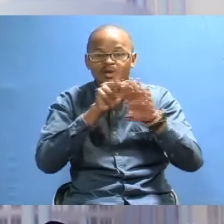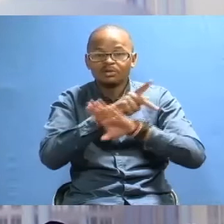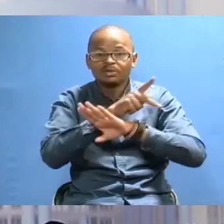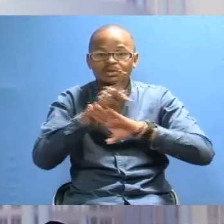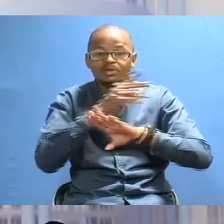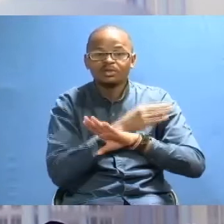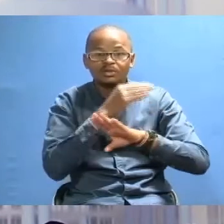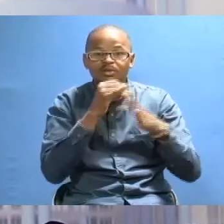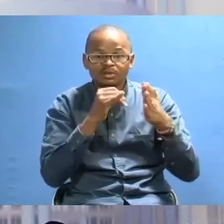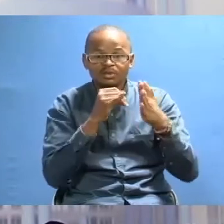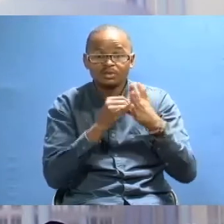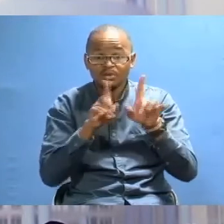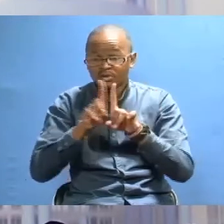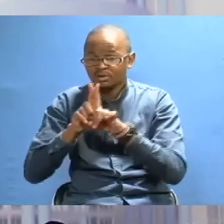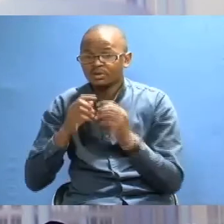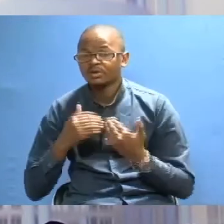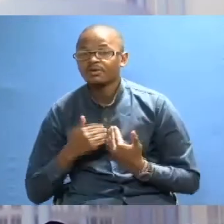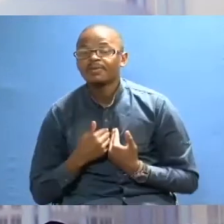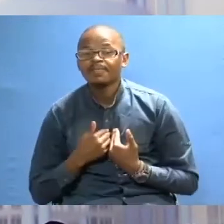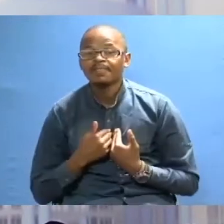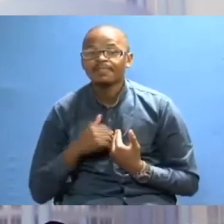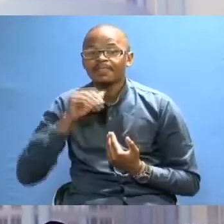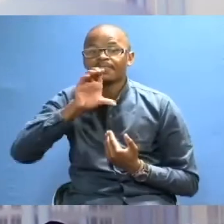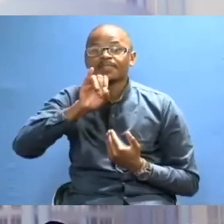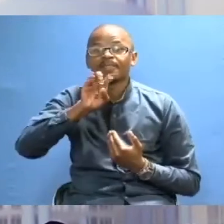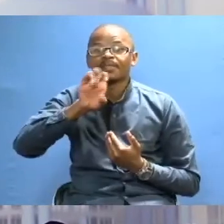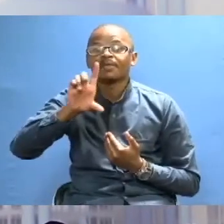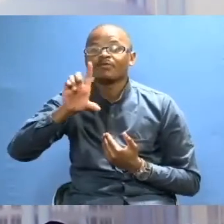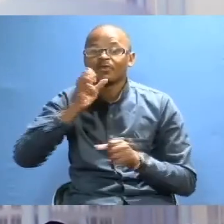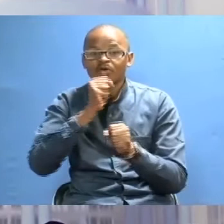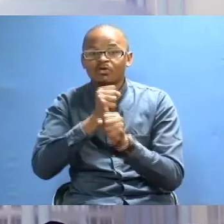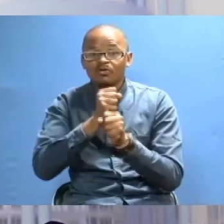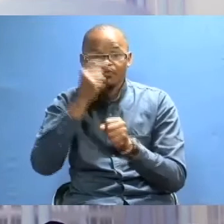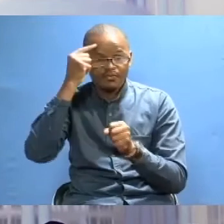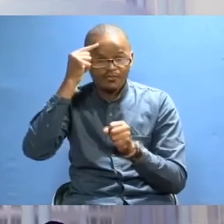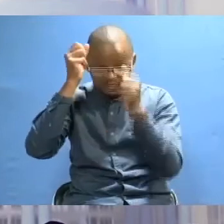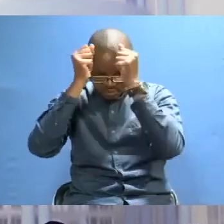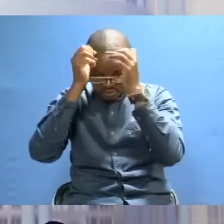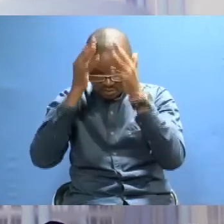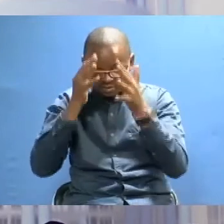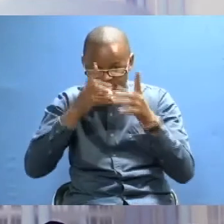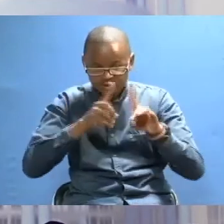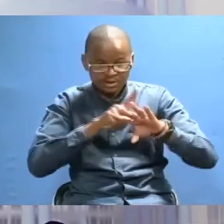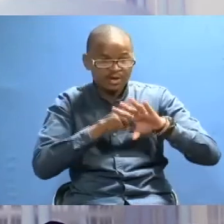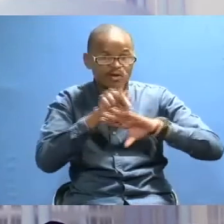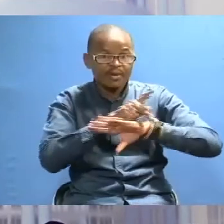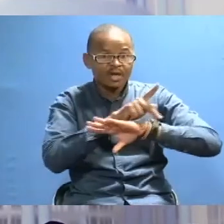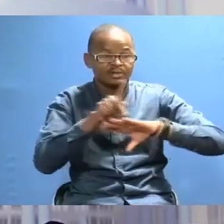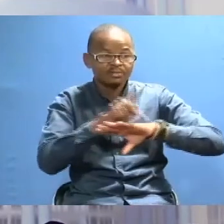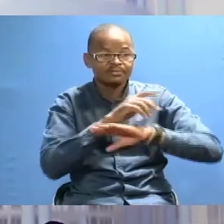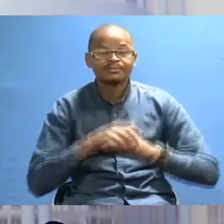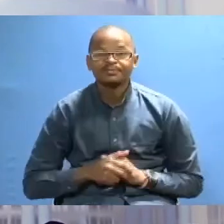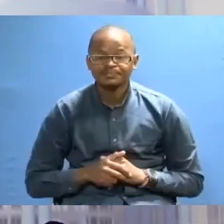practicals. And it, we also have a civil engineering workshop that is available for students during